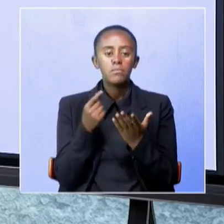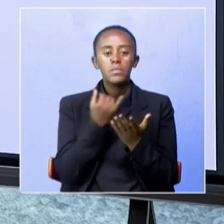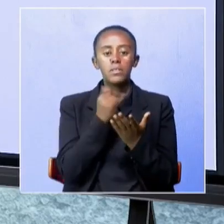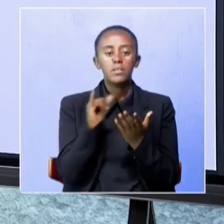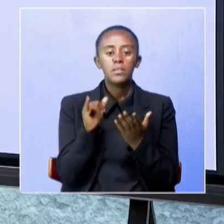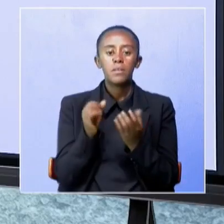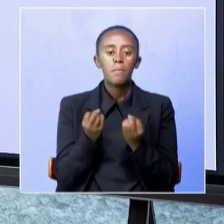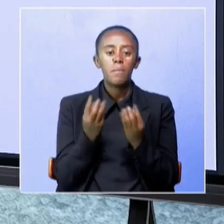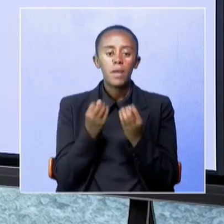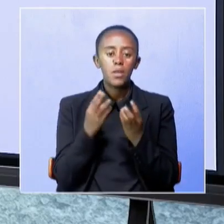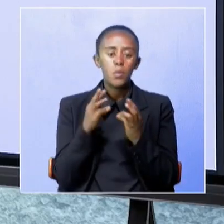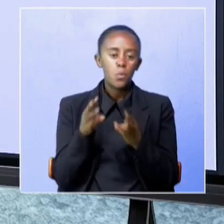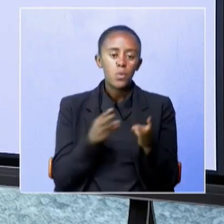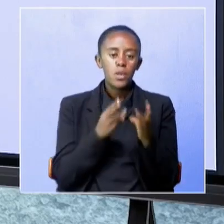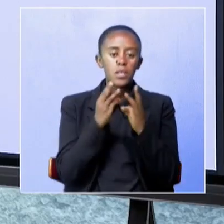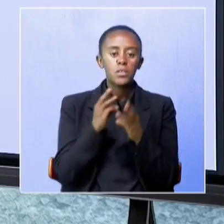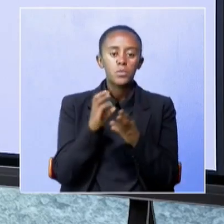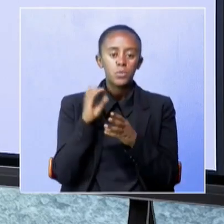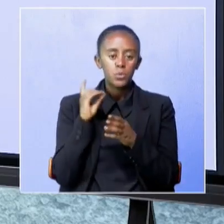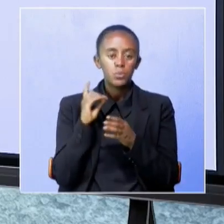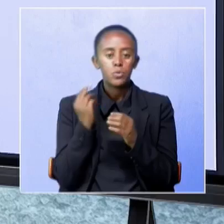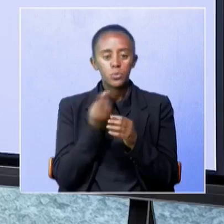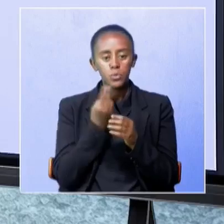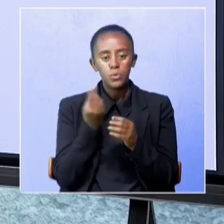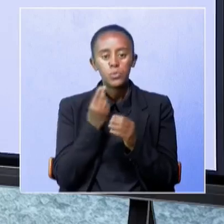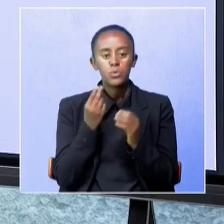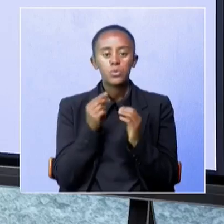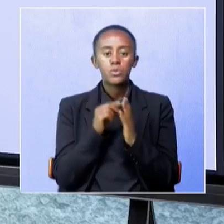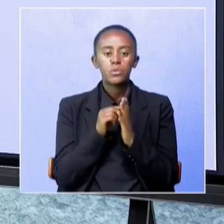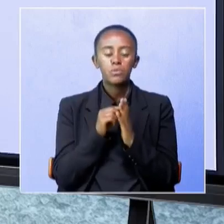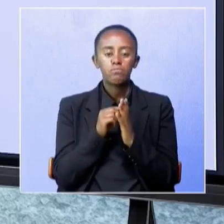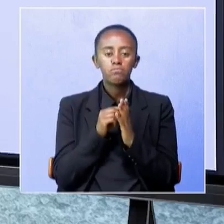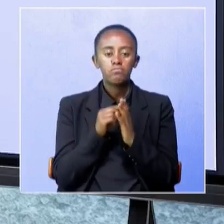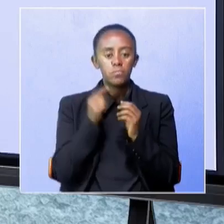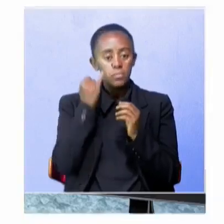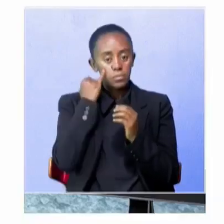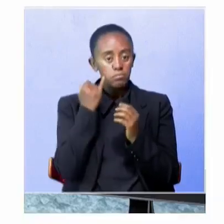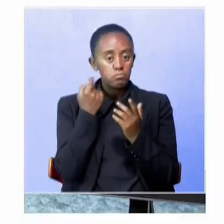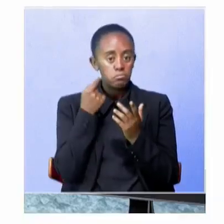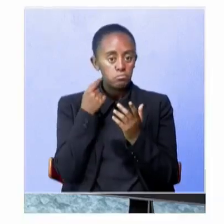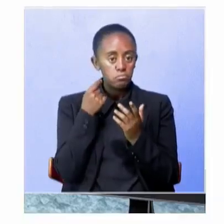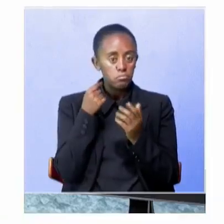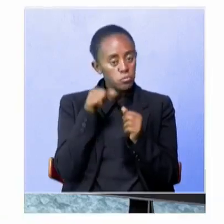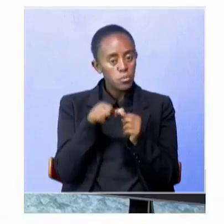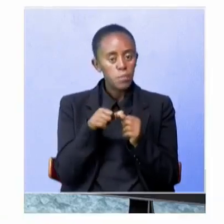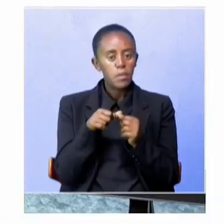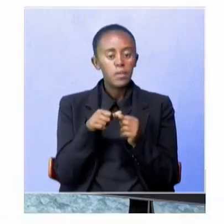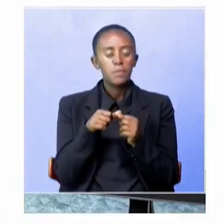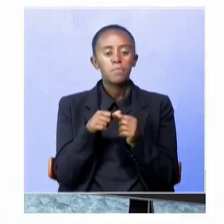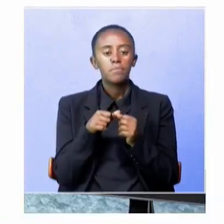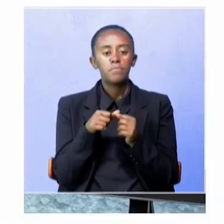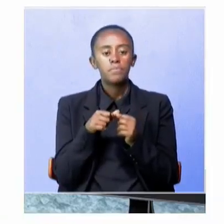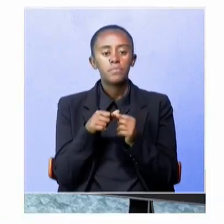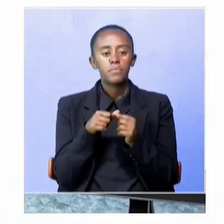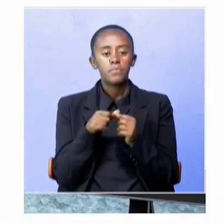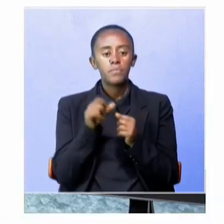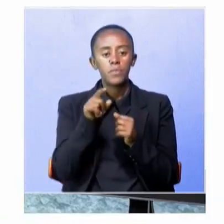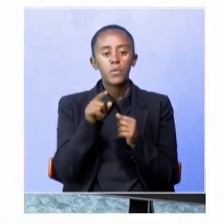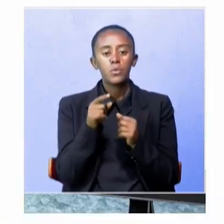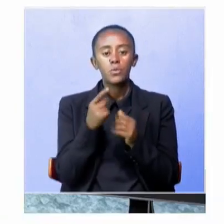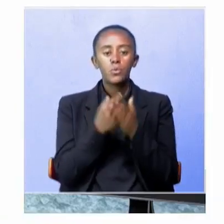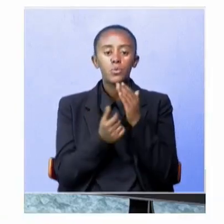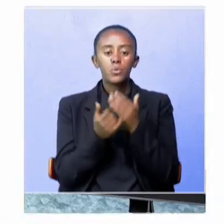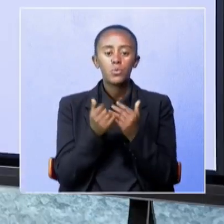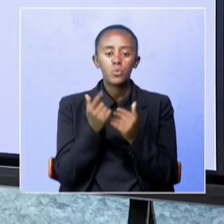many ways we could use colon and semicolon? If you remember, in colon, when we were talking about